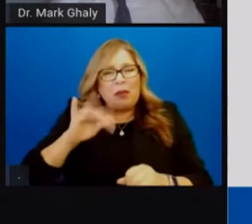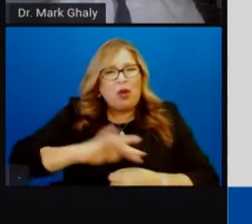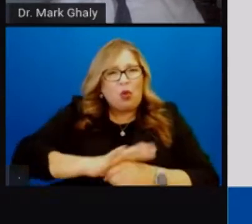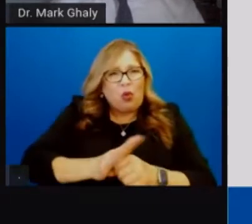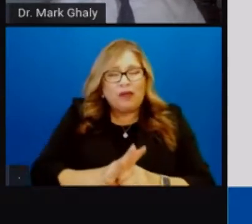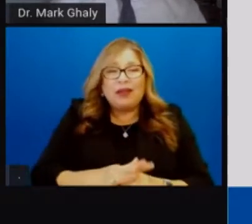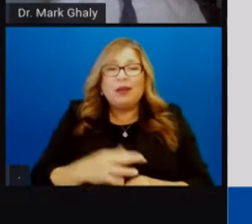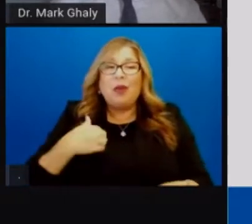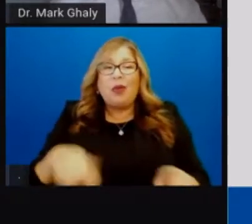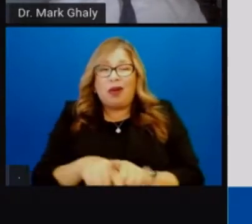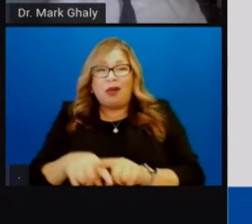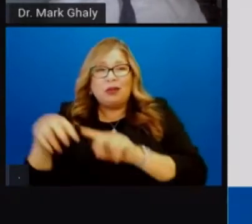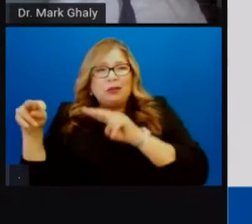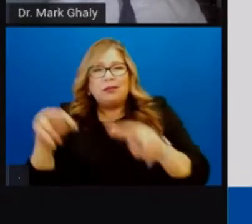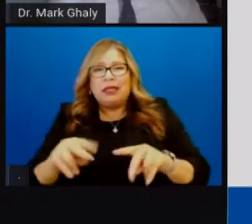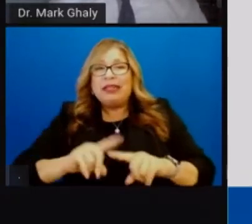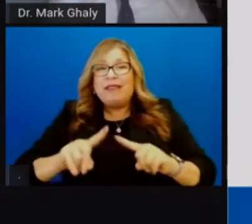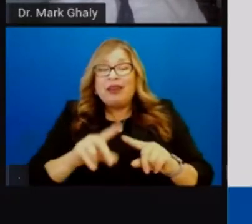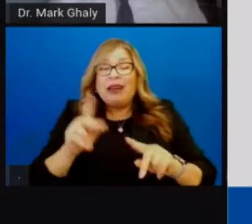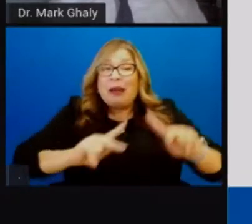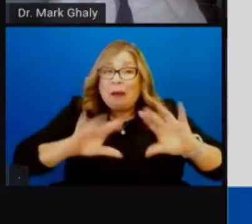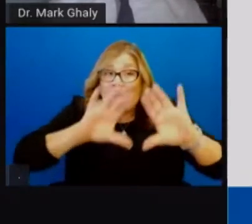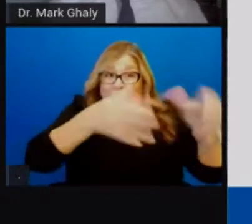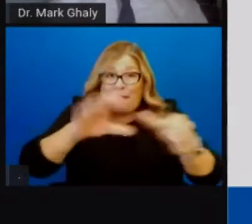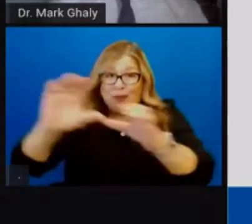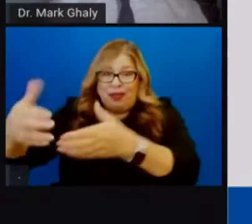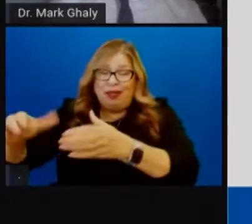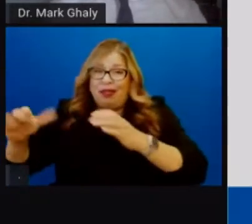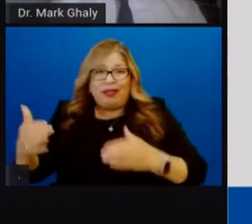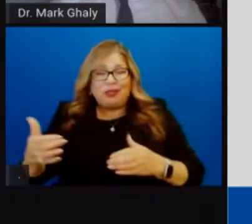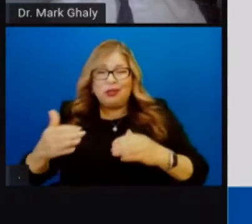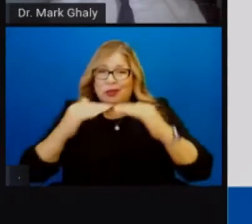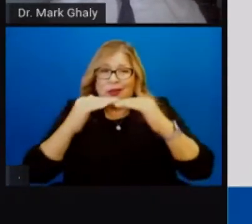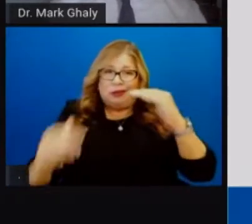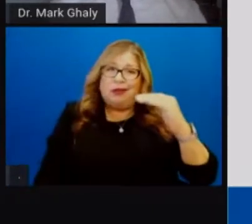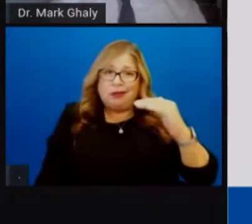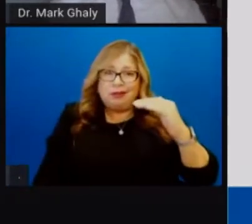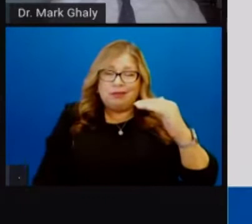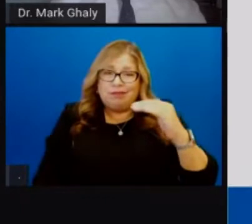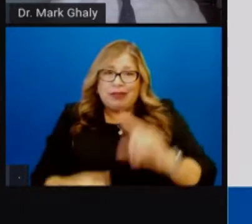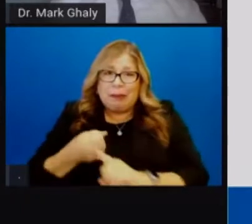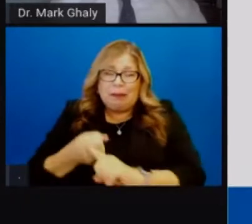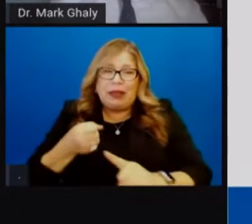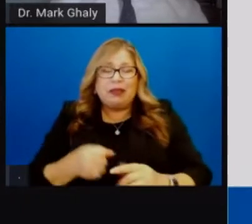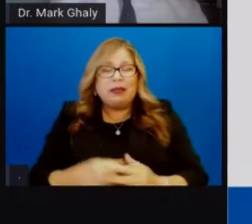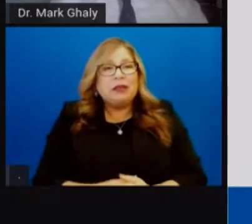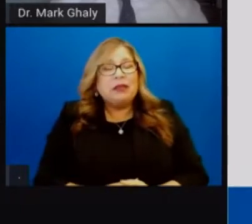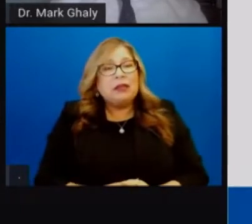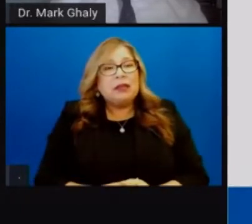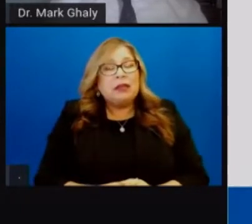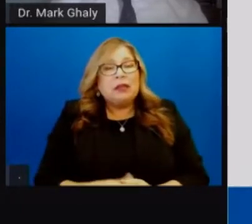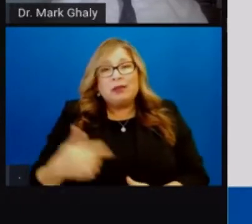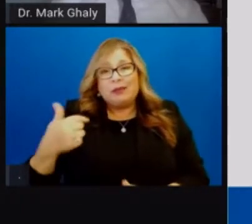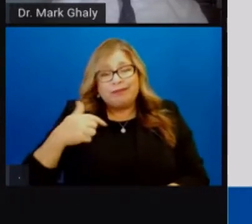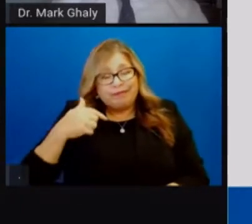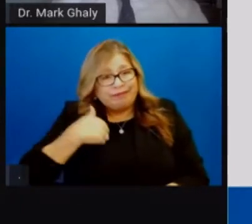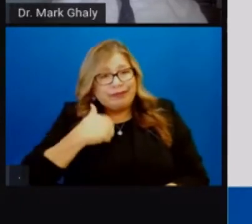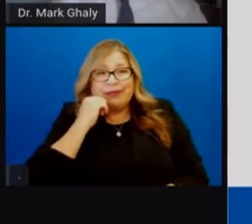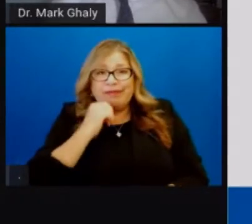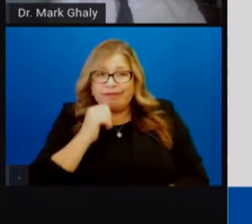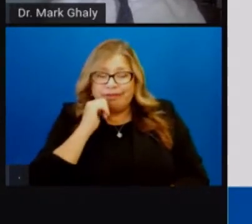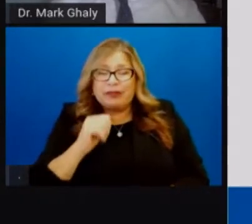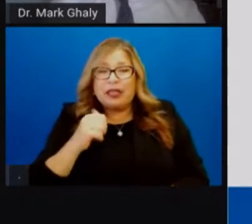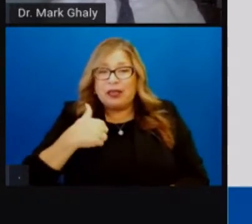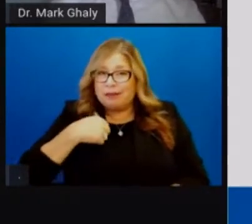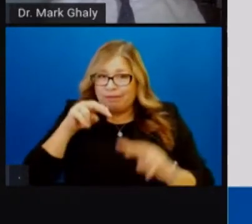just the constant reminder. I think about it on a daily basis. I know many Californians do too, that